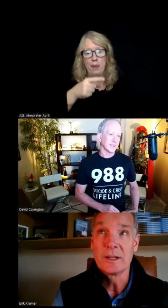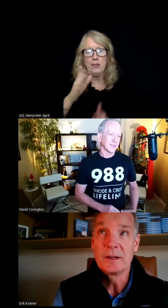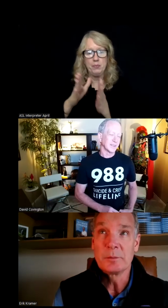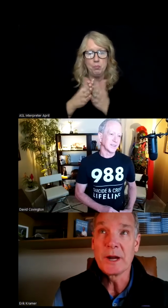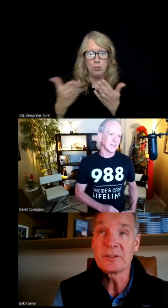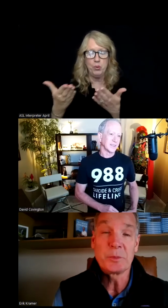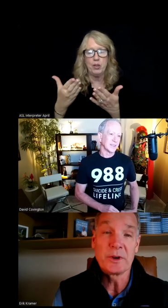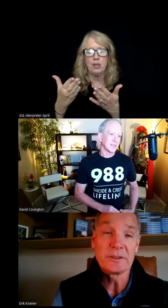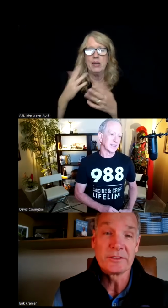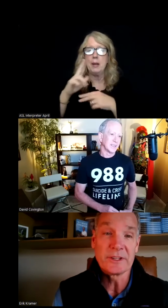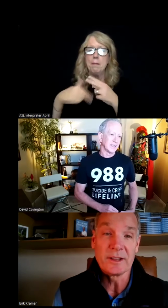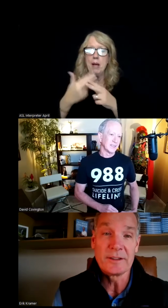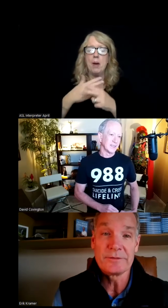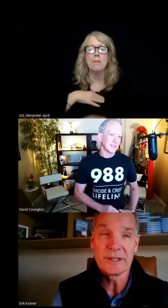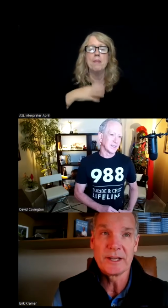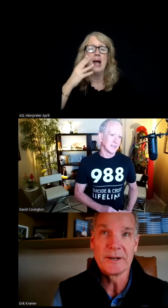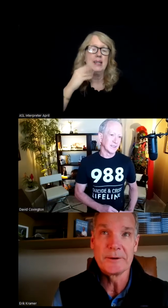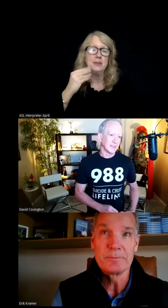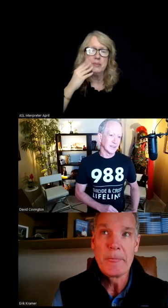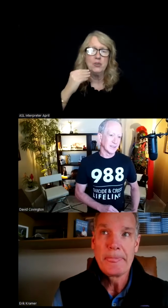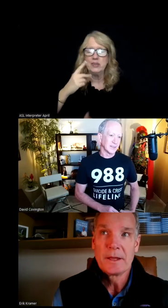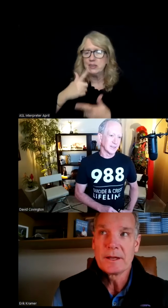about my experiences in life,